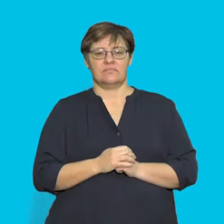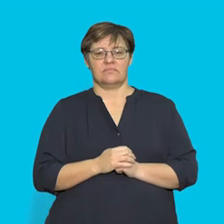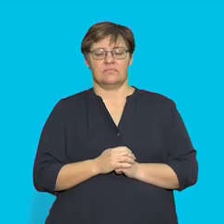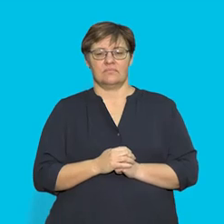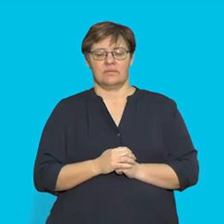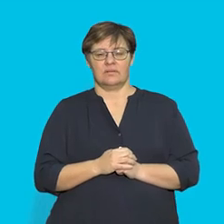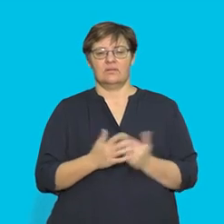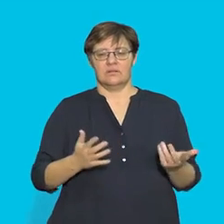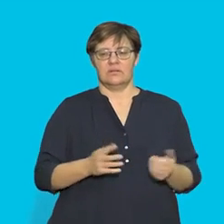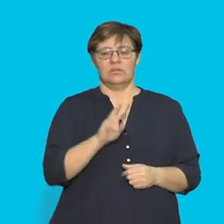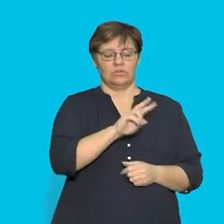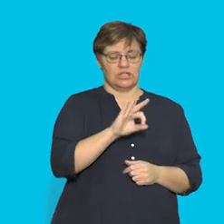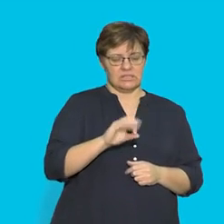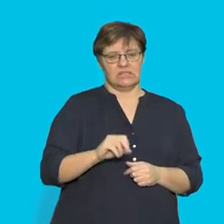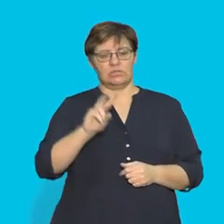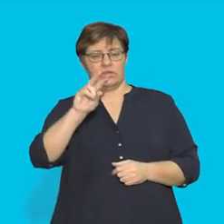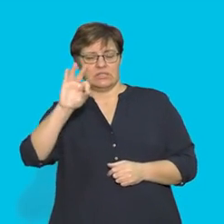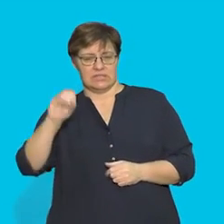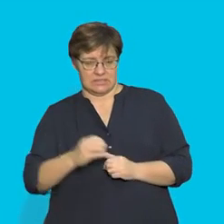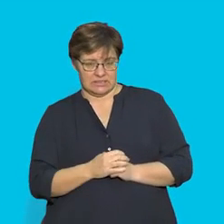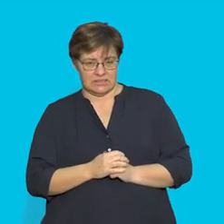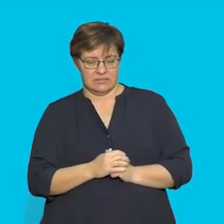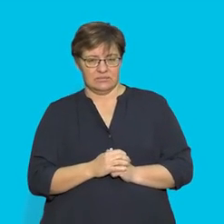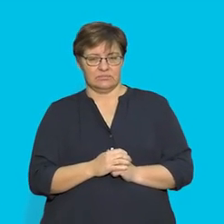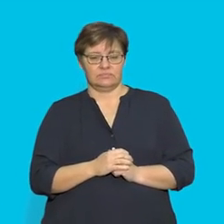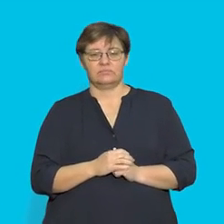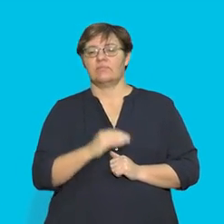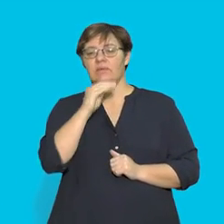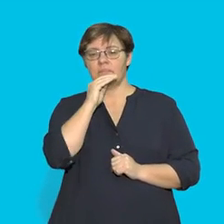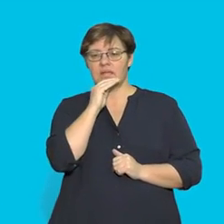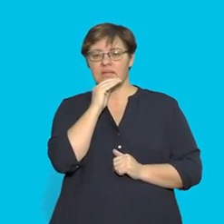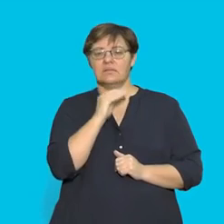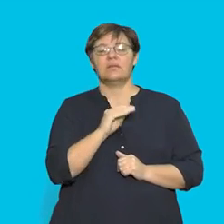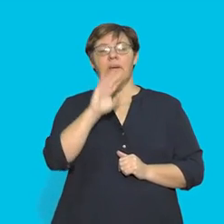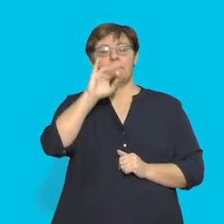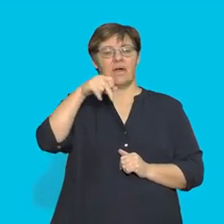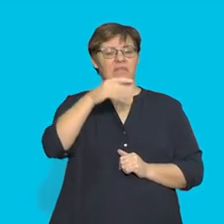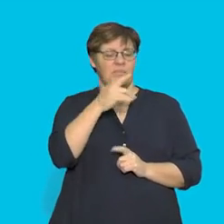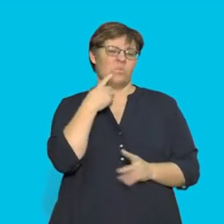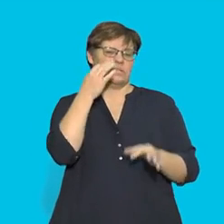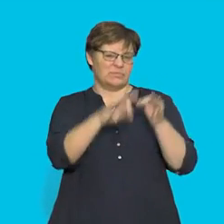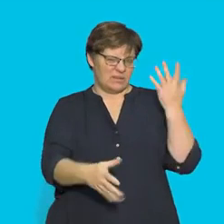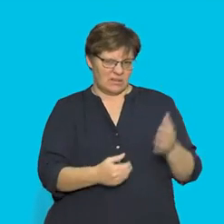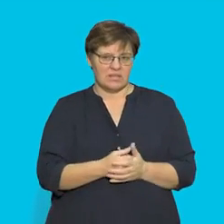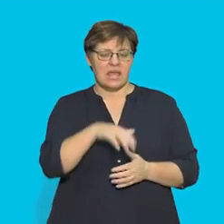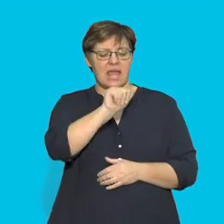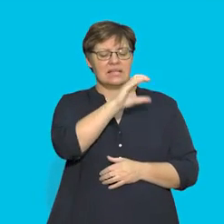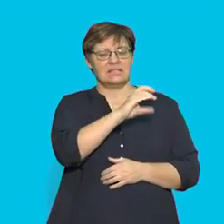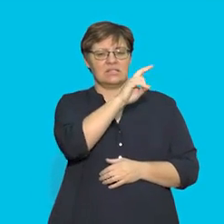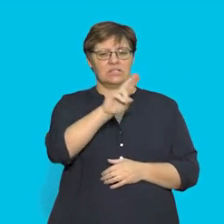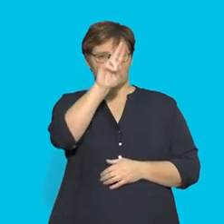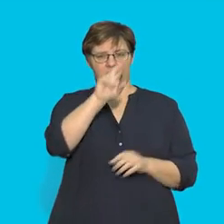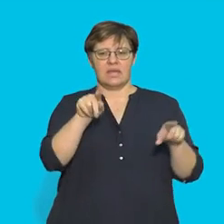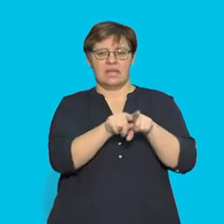angle triangle with our two sides being 230 and 230. And it means we've got to apply Pythagoras, which is pretty